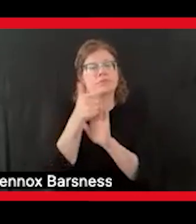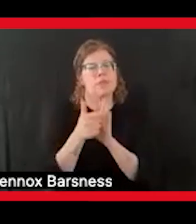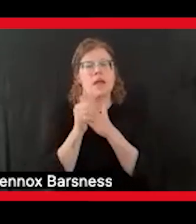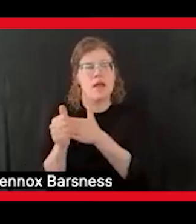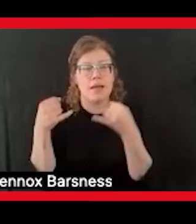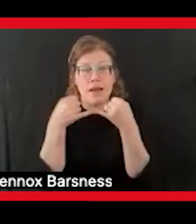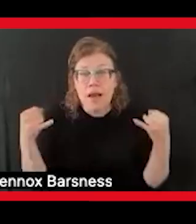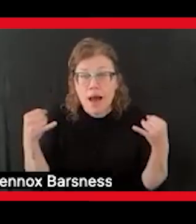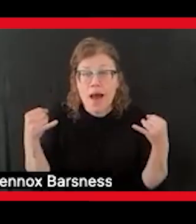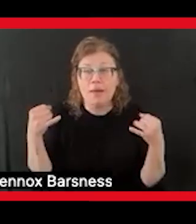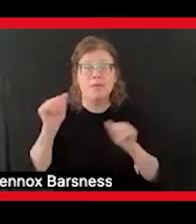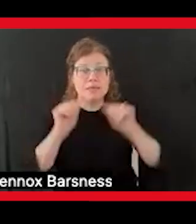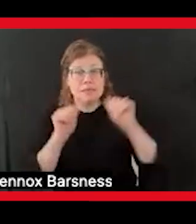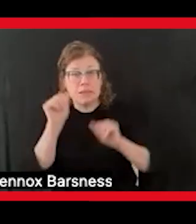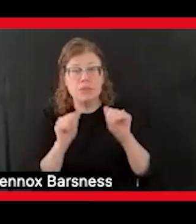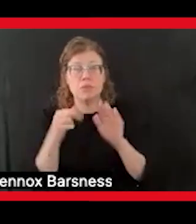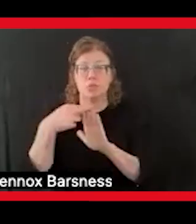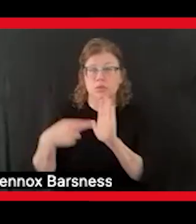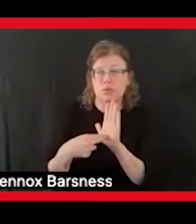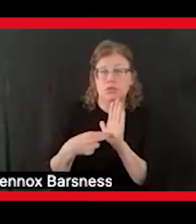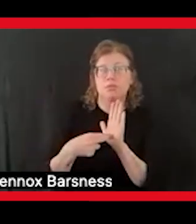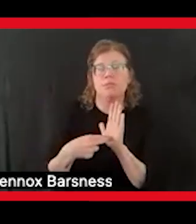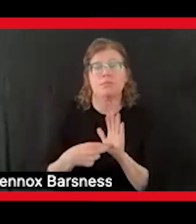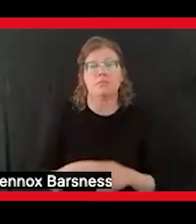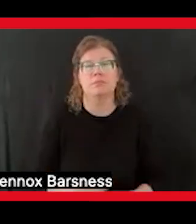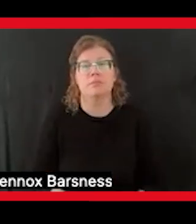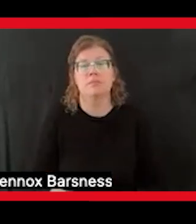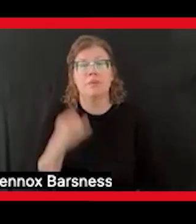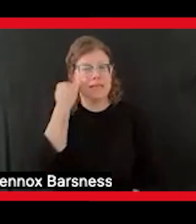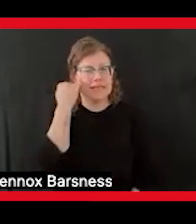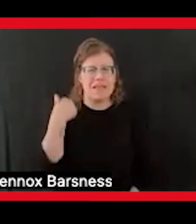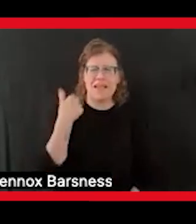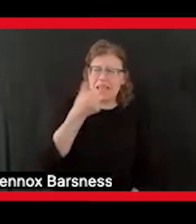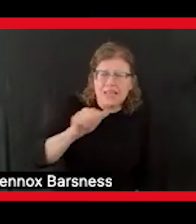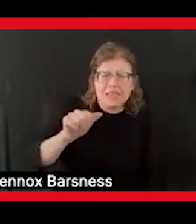if you have questions or need support.